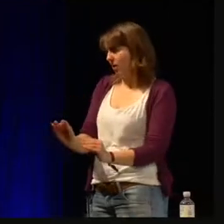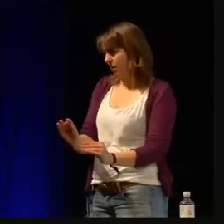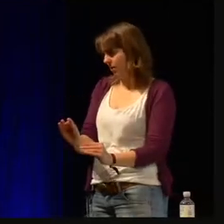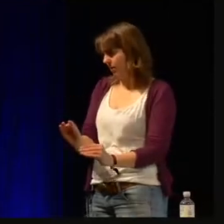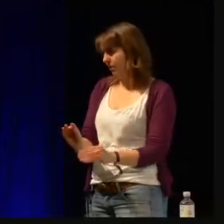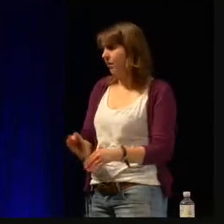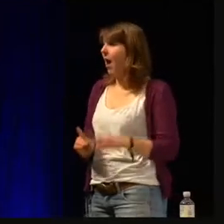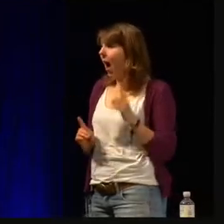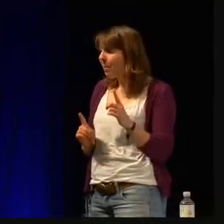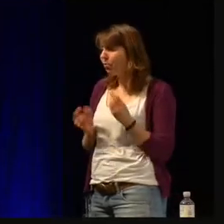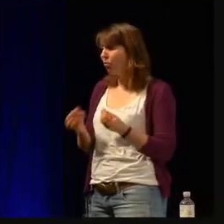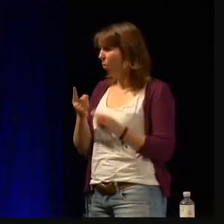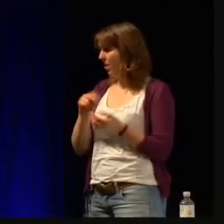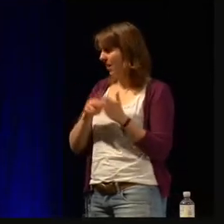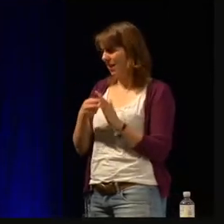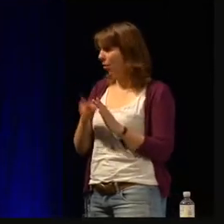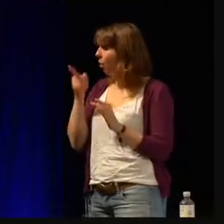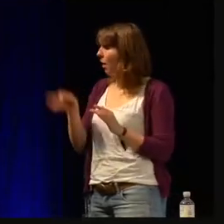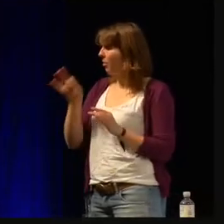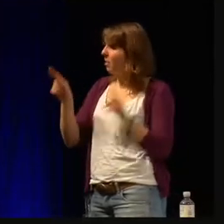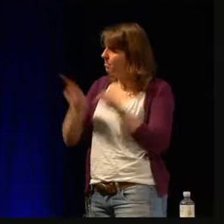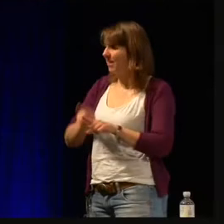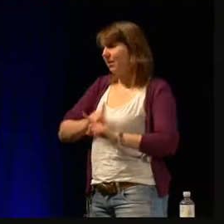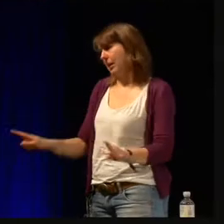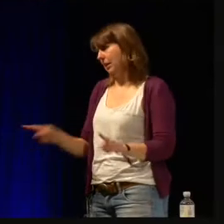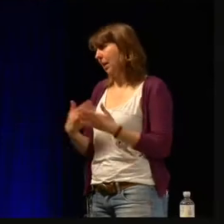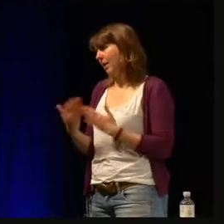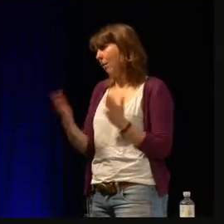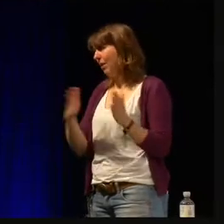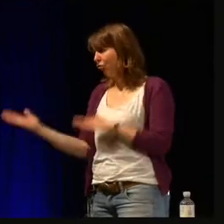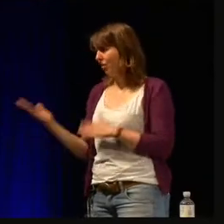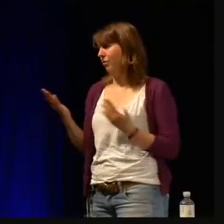another kind of exercise to help our original problem with more data.